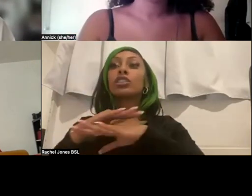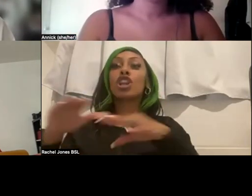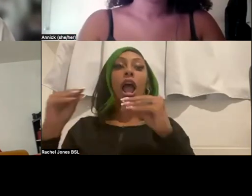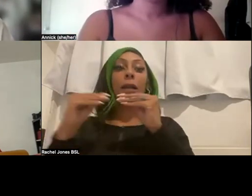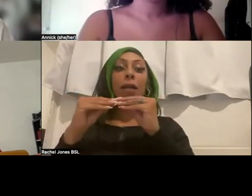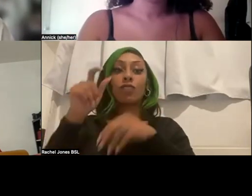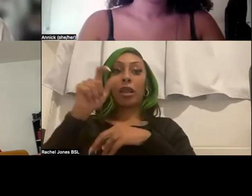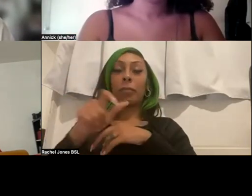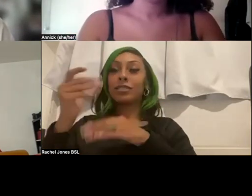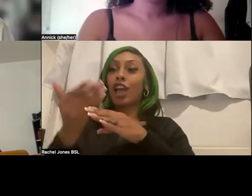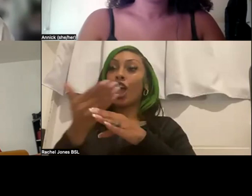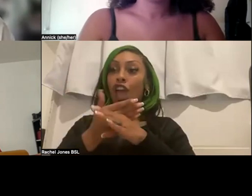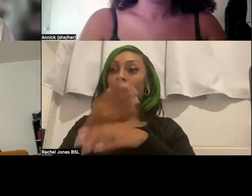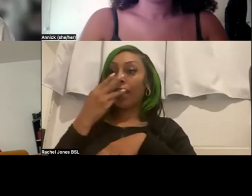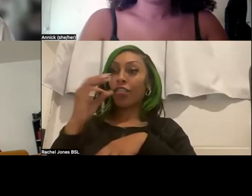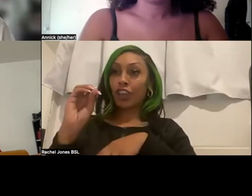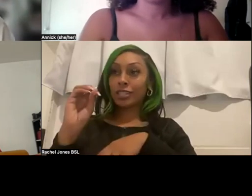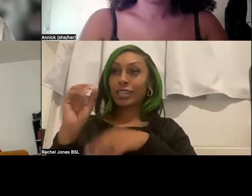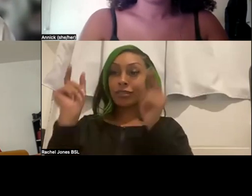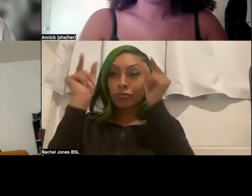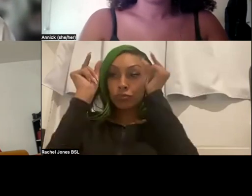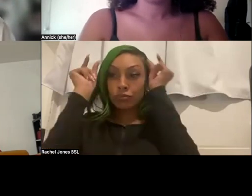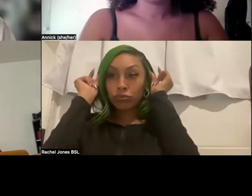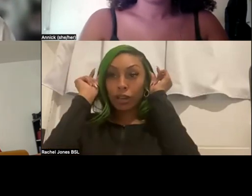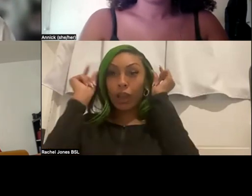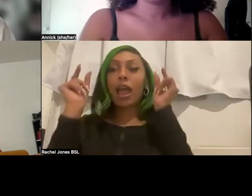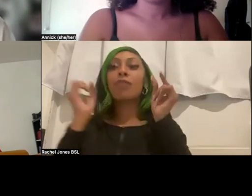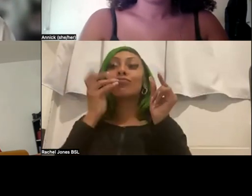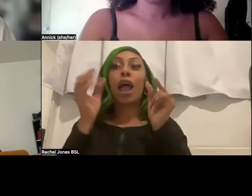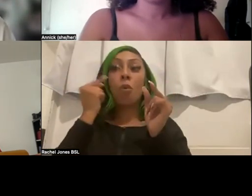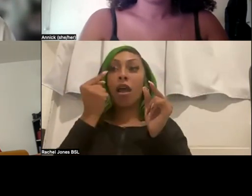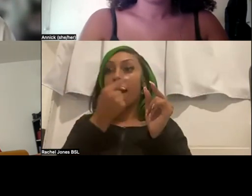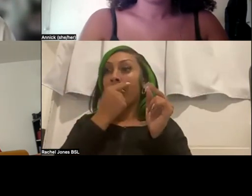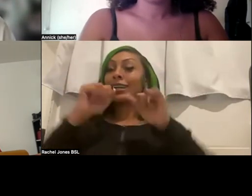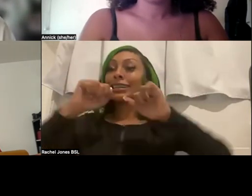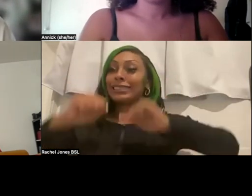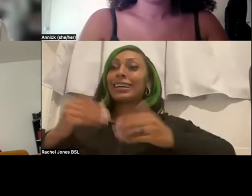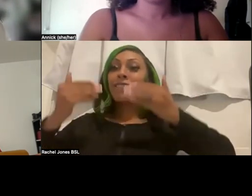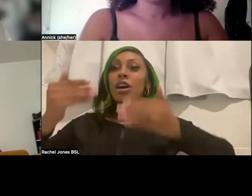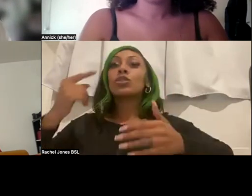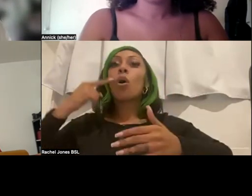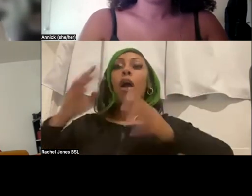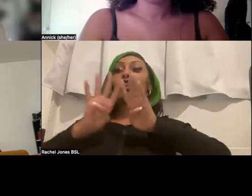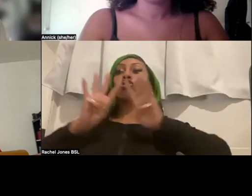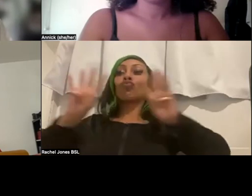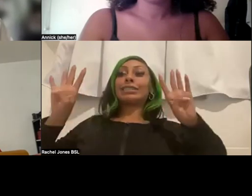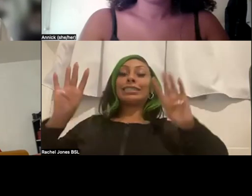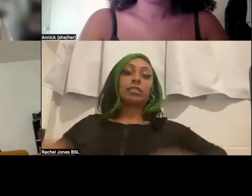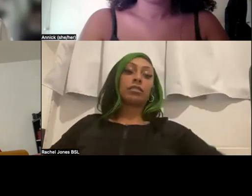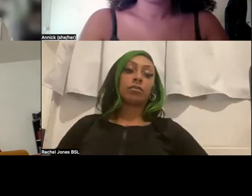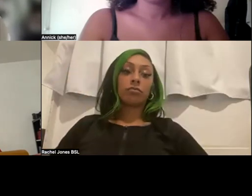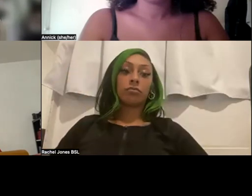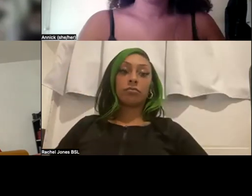my early 30s with short brown hair and brown eyes. I'm sitting in front of a white screen in my